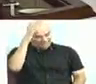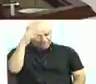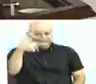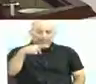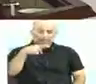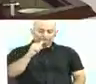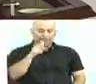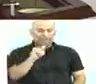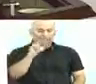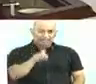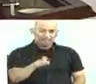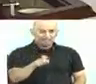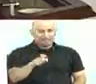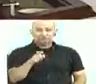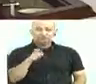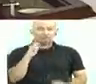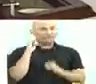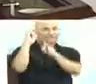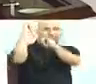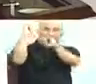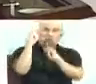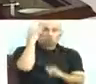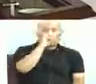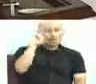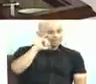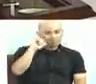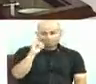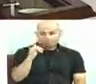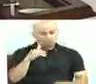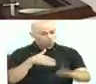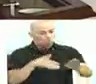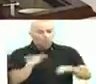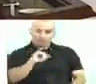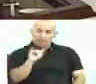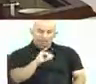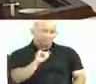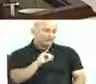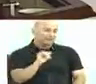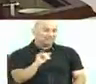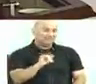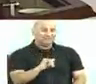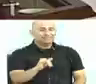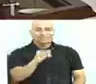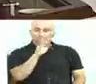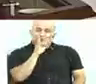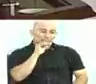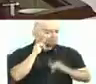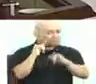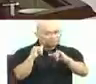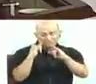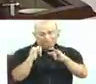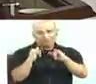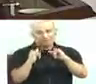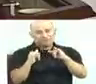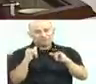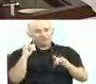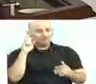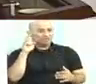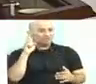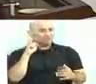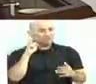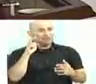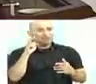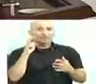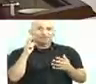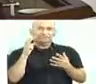to look a little like him somewhere. You're either going to walk like him, you're going to talk like him, you're going to reach